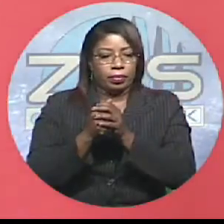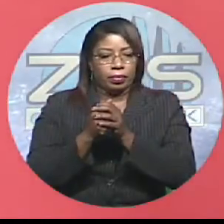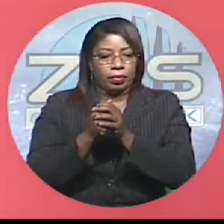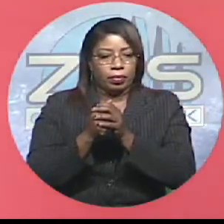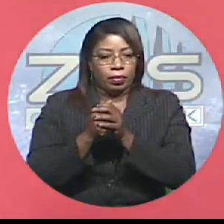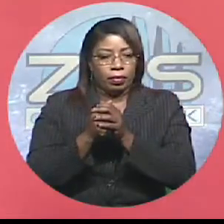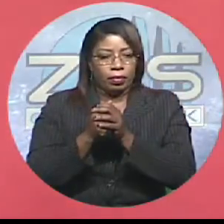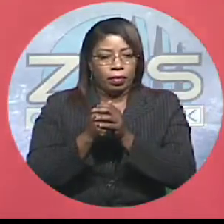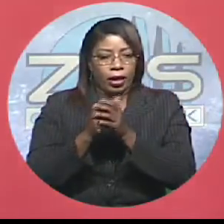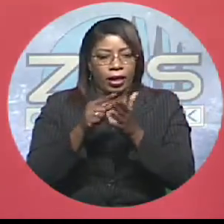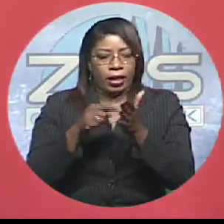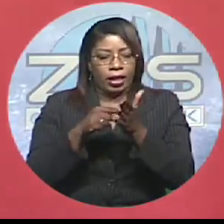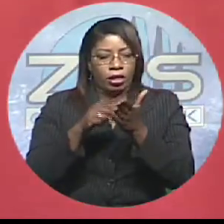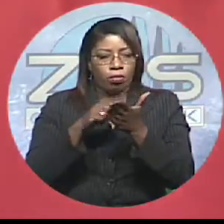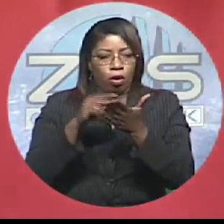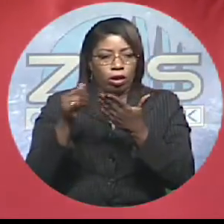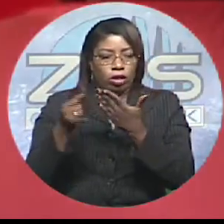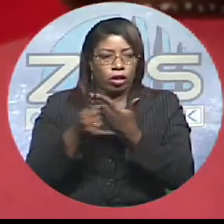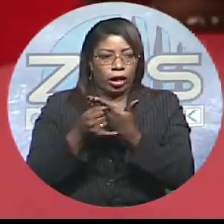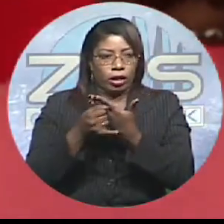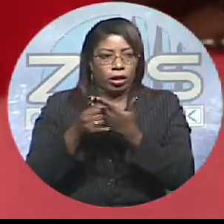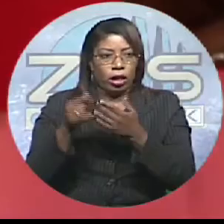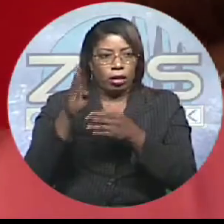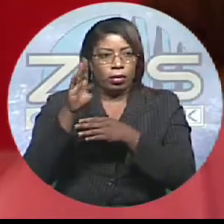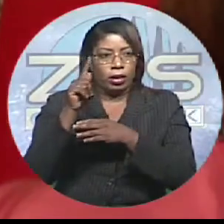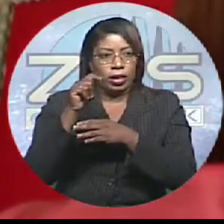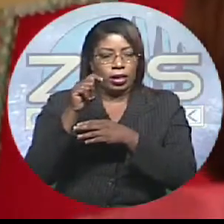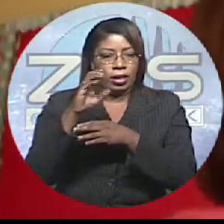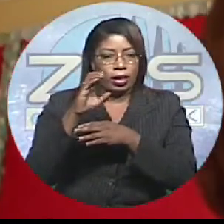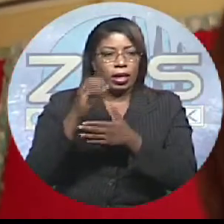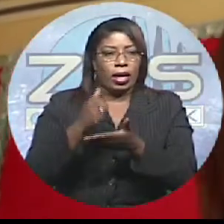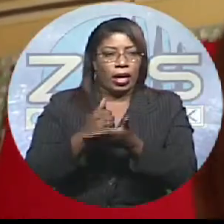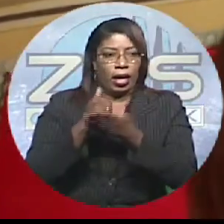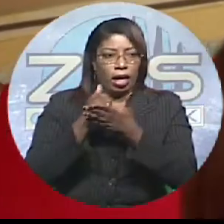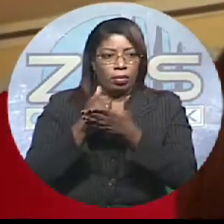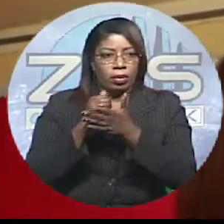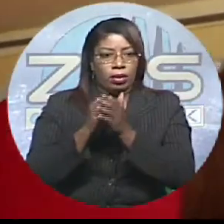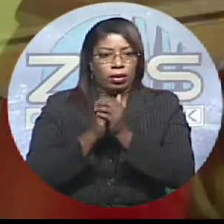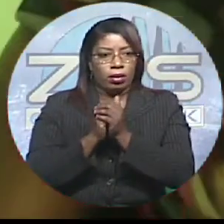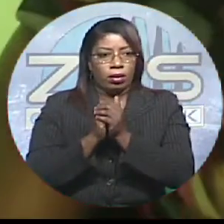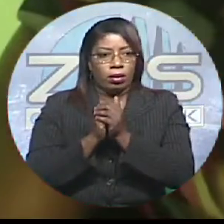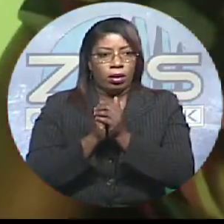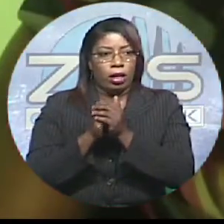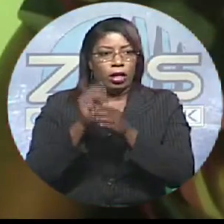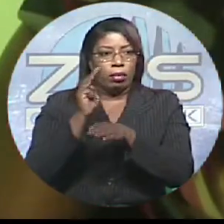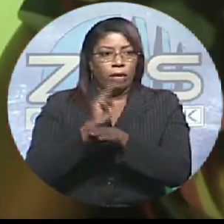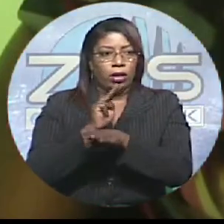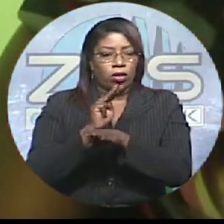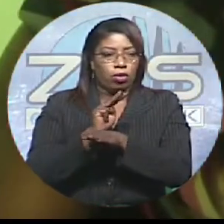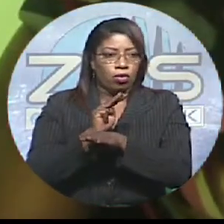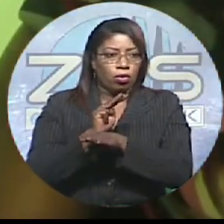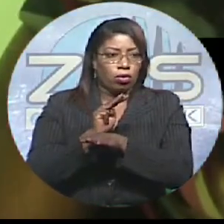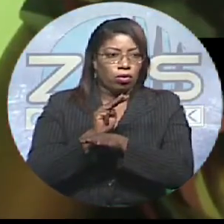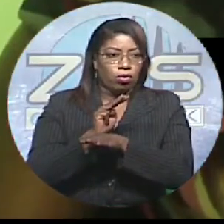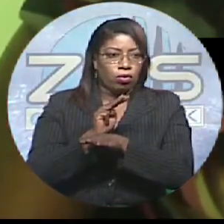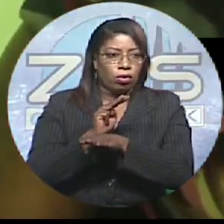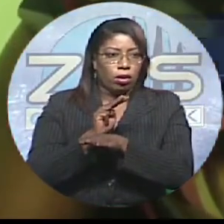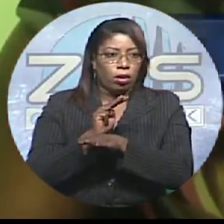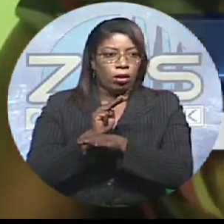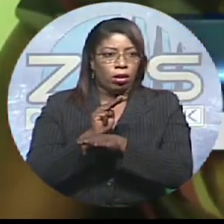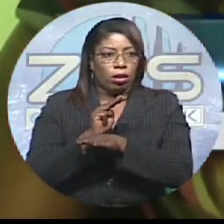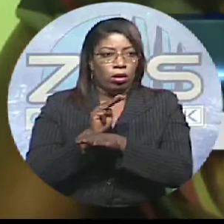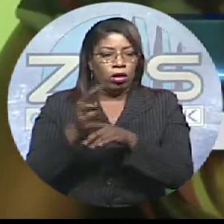learning project BTC helps facilitate is a big part of that. The ministry will be able to place specialized